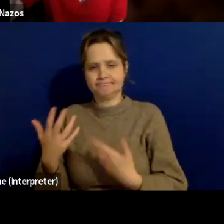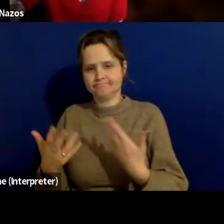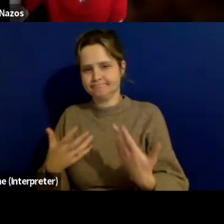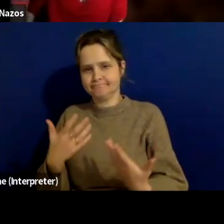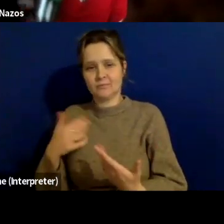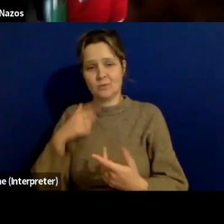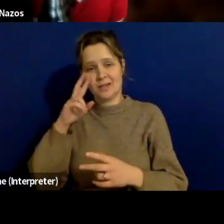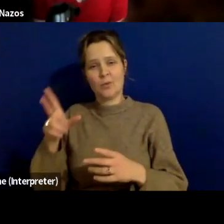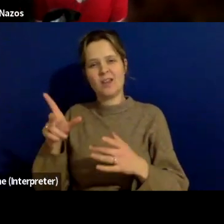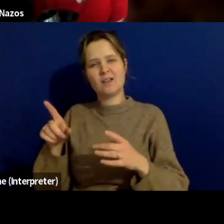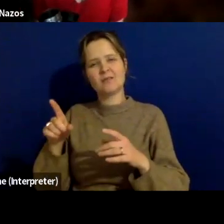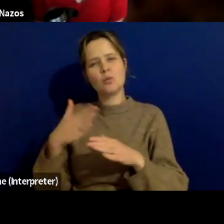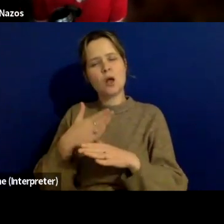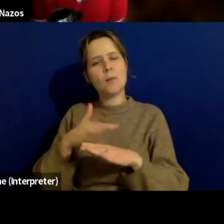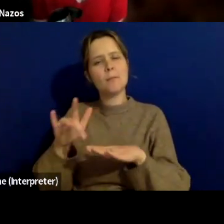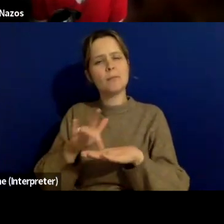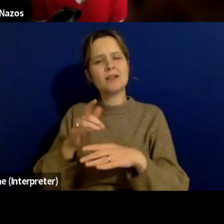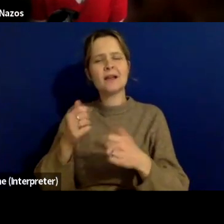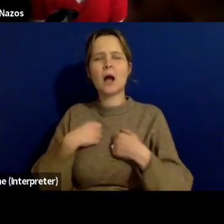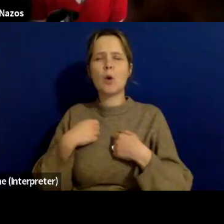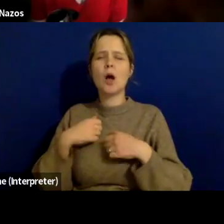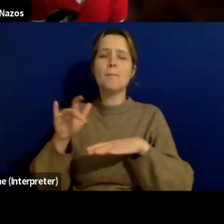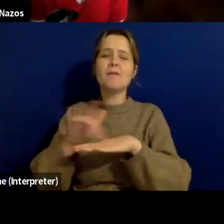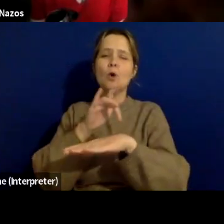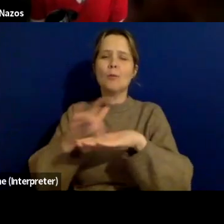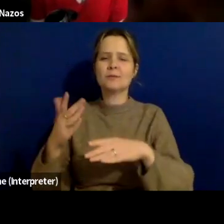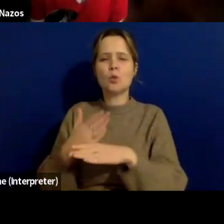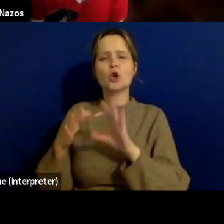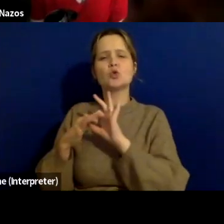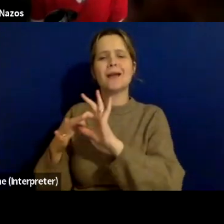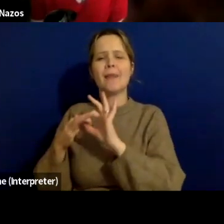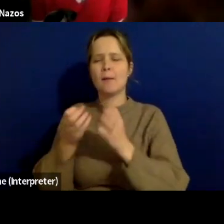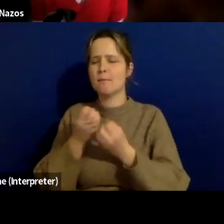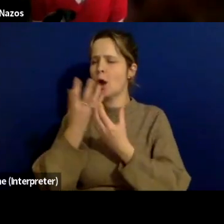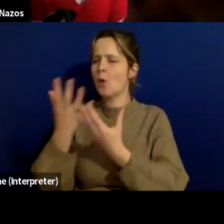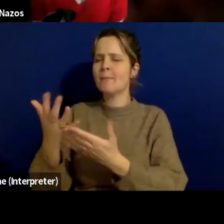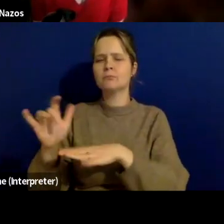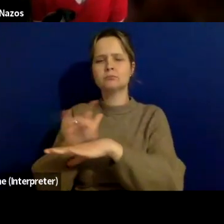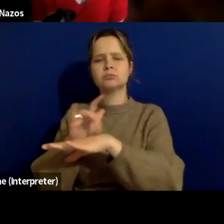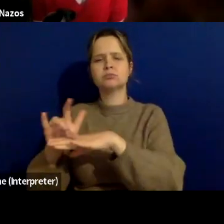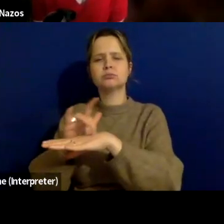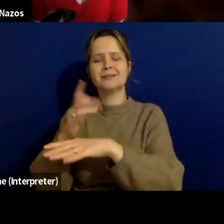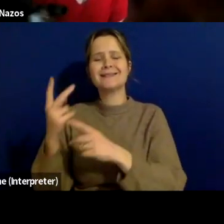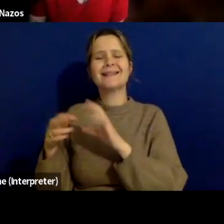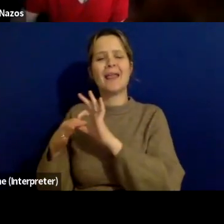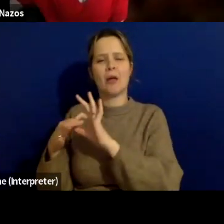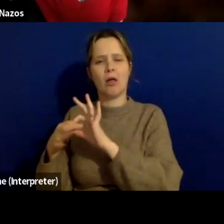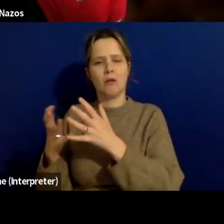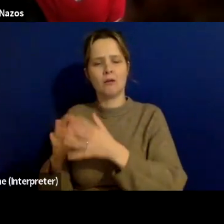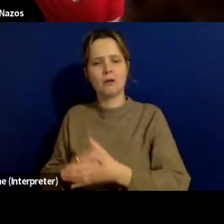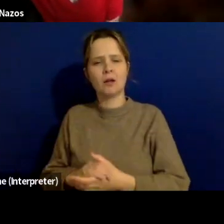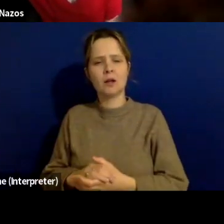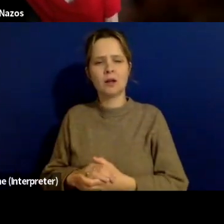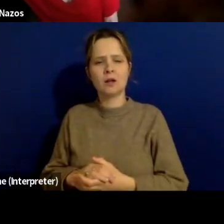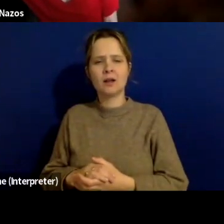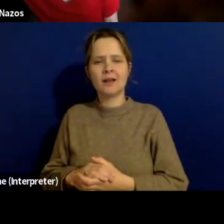way performing the poetry together. I think we found a way to be two instead